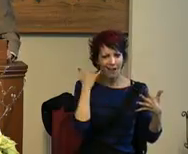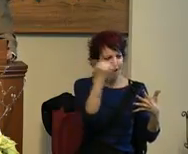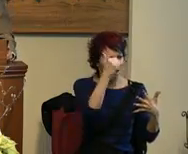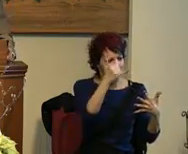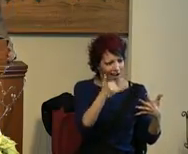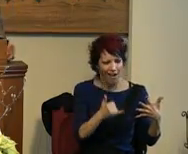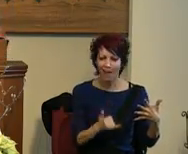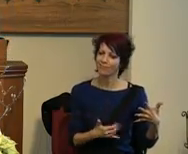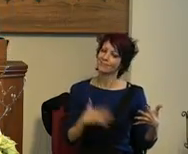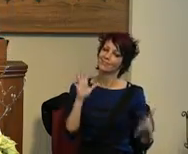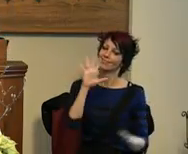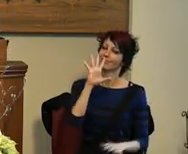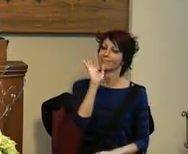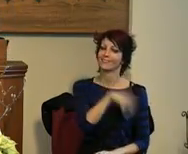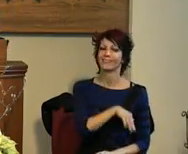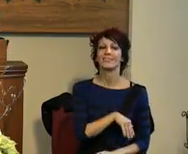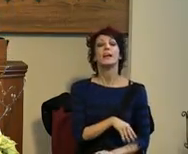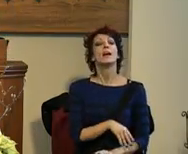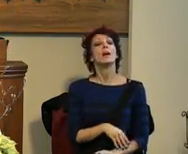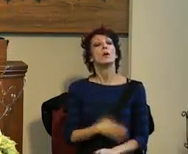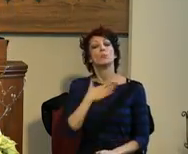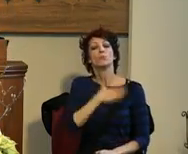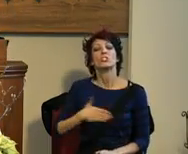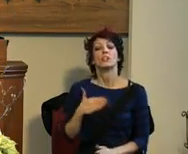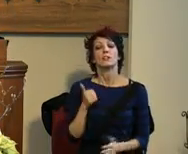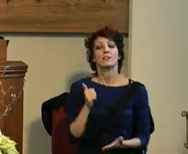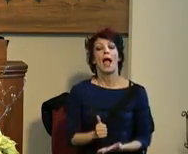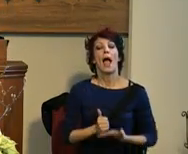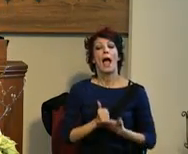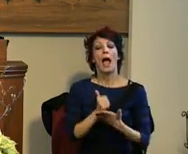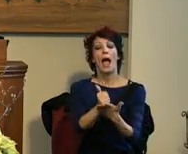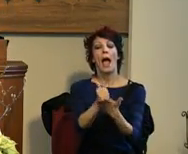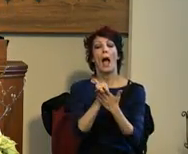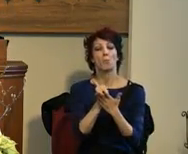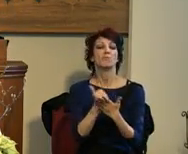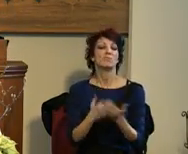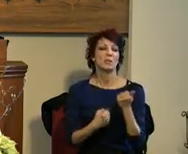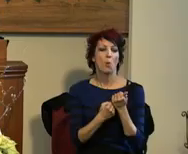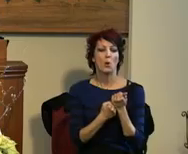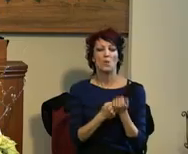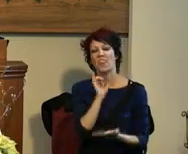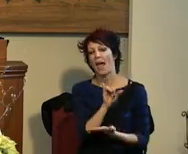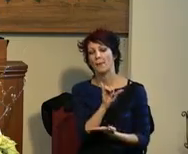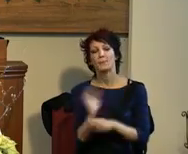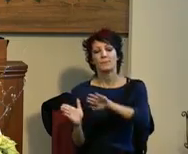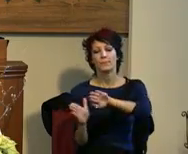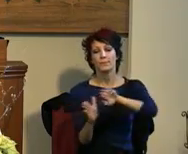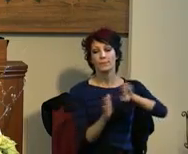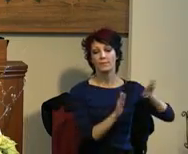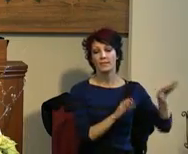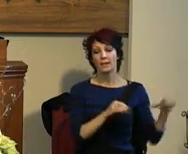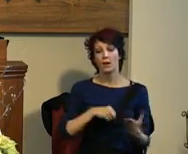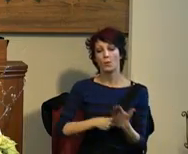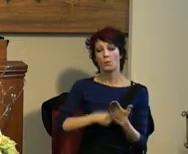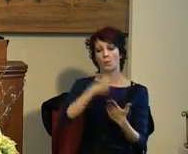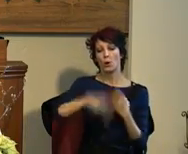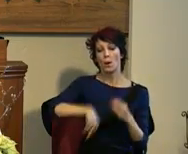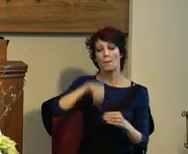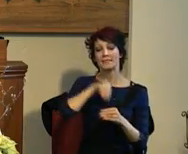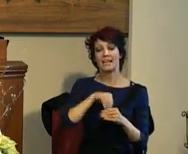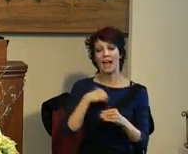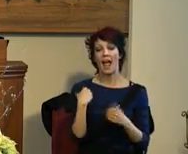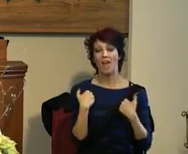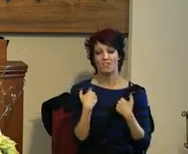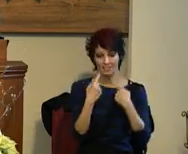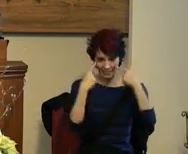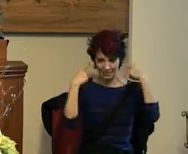we really appreciate your help and your support in that inside the orders of worship are the announcements for today and for the upcoming weeks uh we are